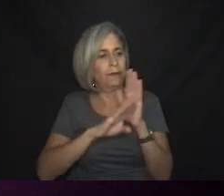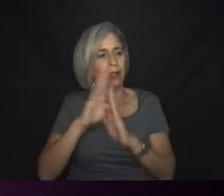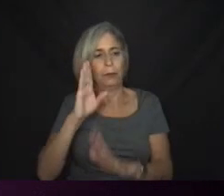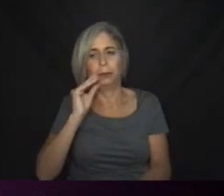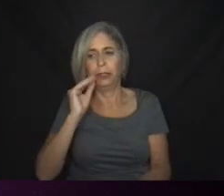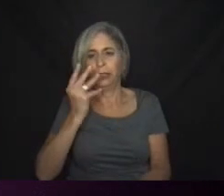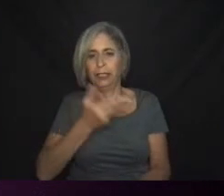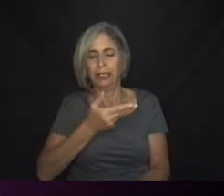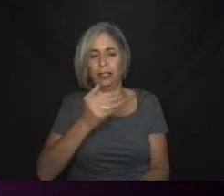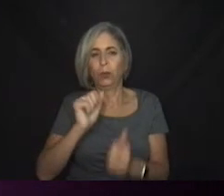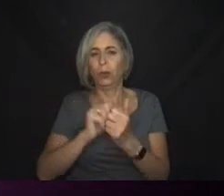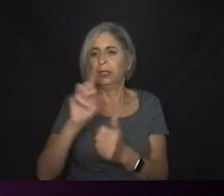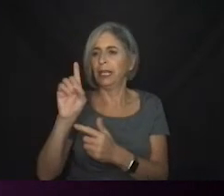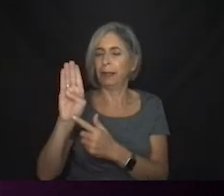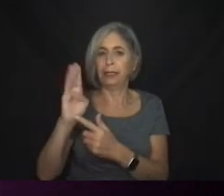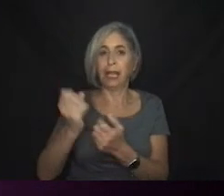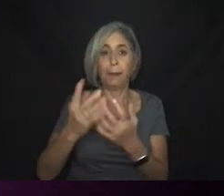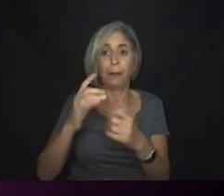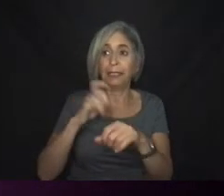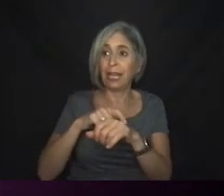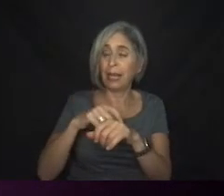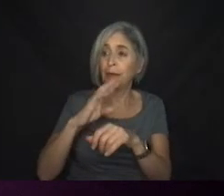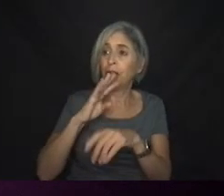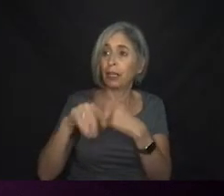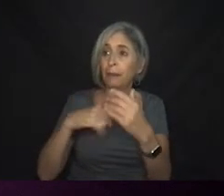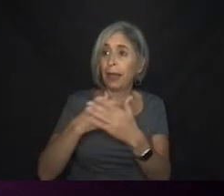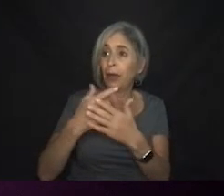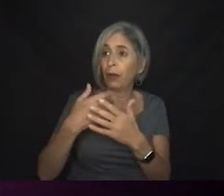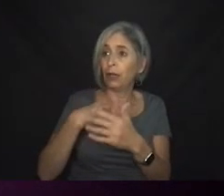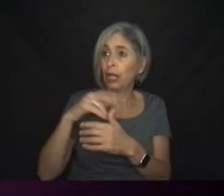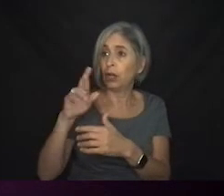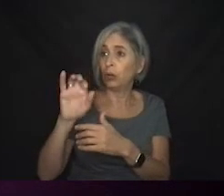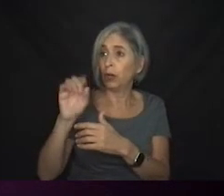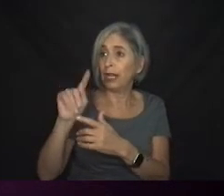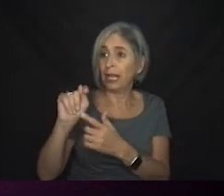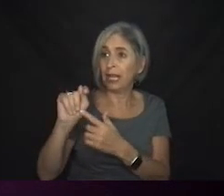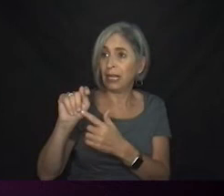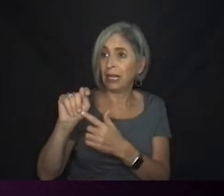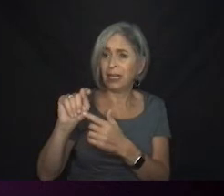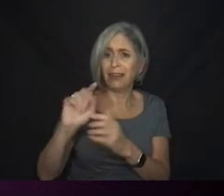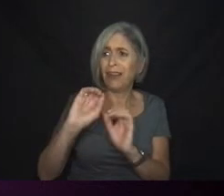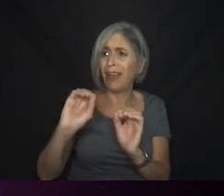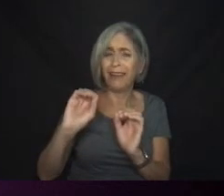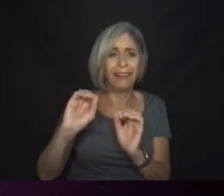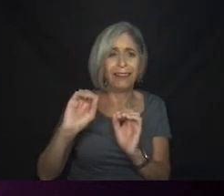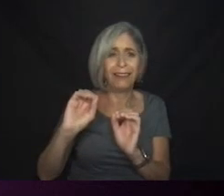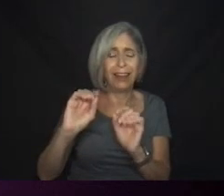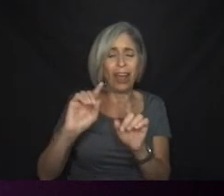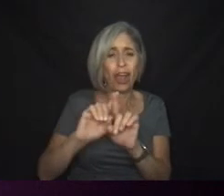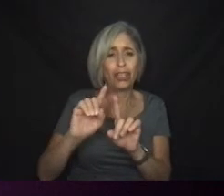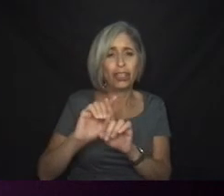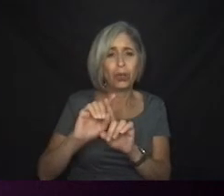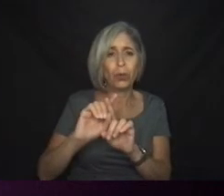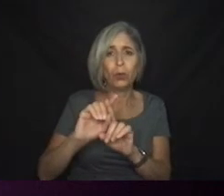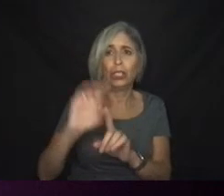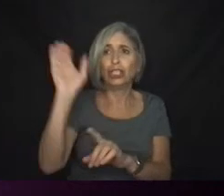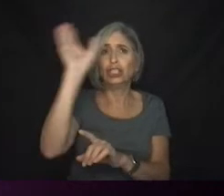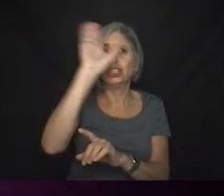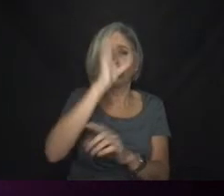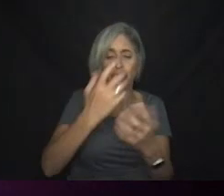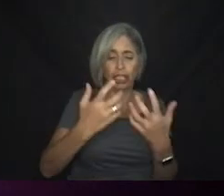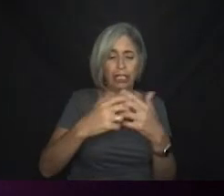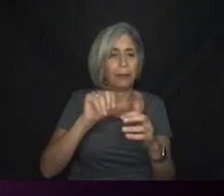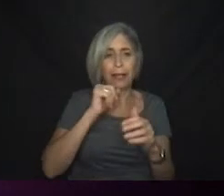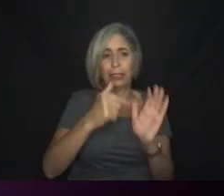experience to be with databases. How much time did I just spend talking about, do I need Redis, do I need this, do I need that? None. I also get a search engine out of the box. I won't show you that